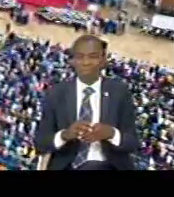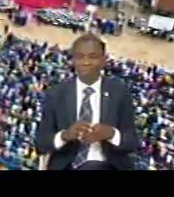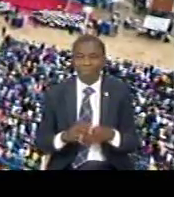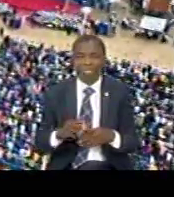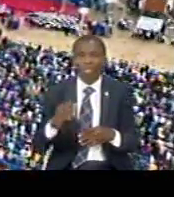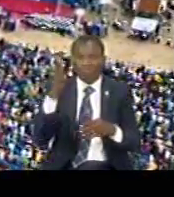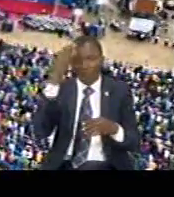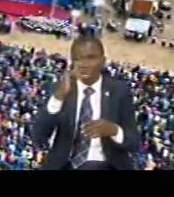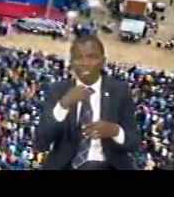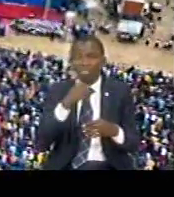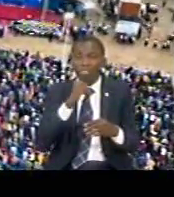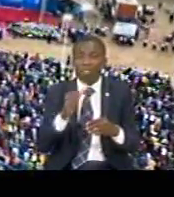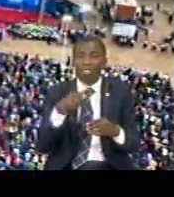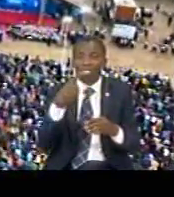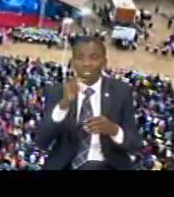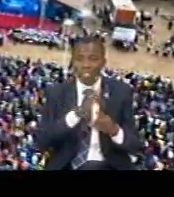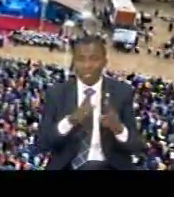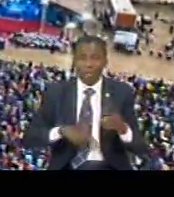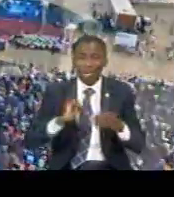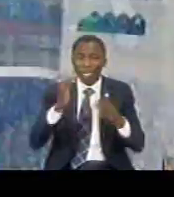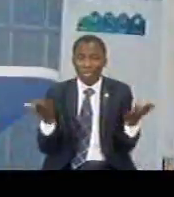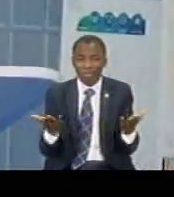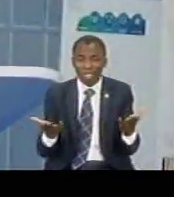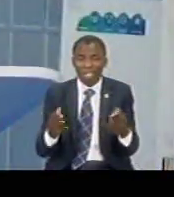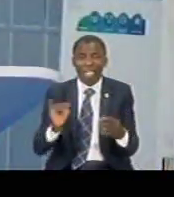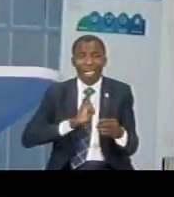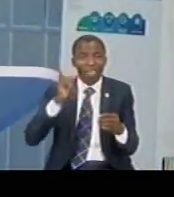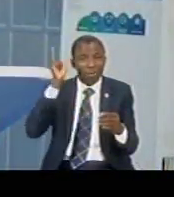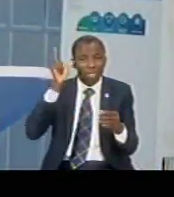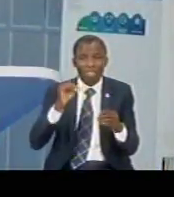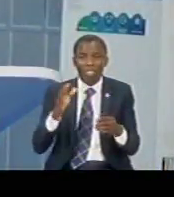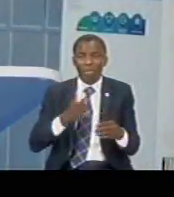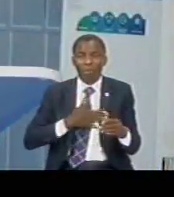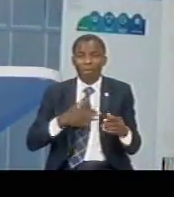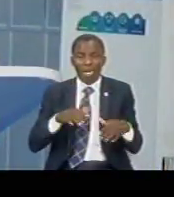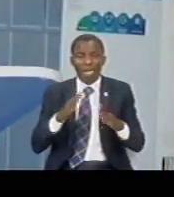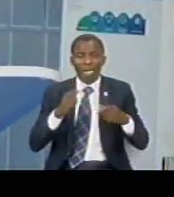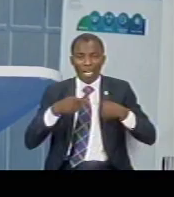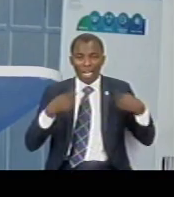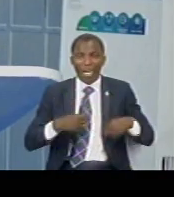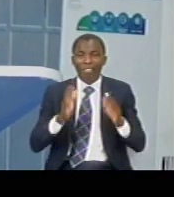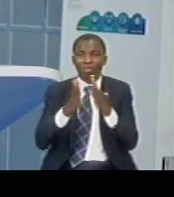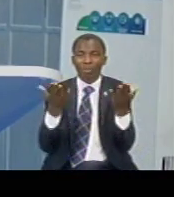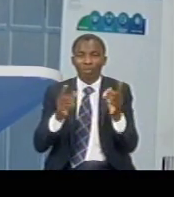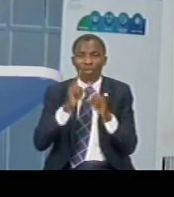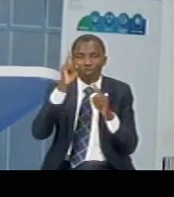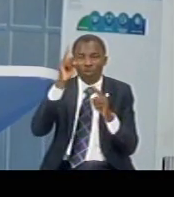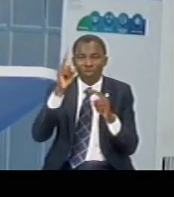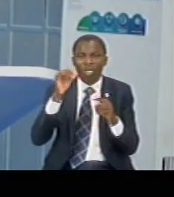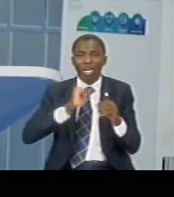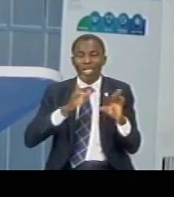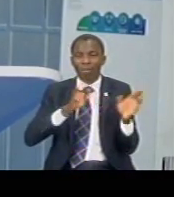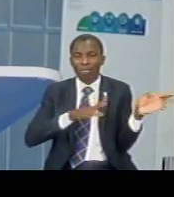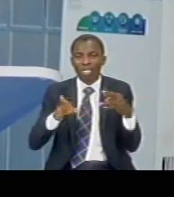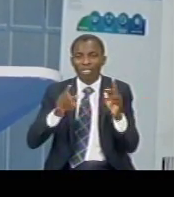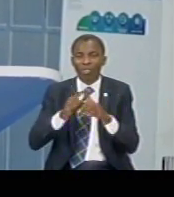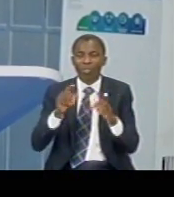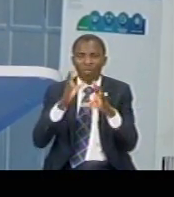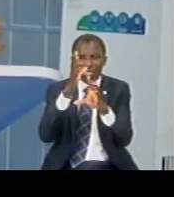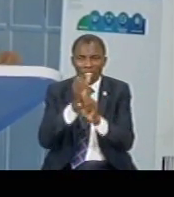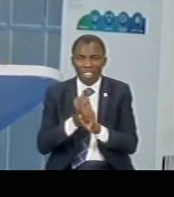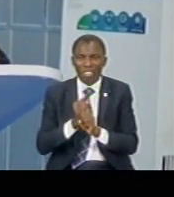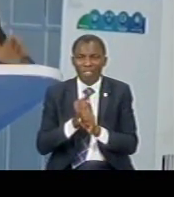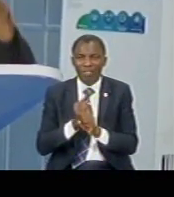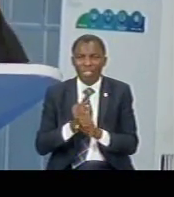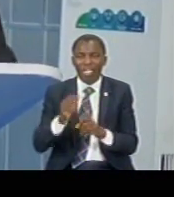already connected. And I'm already listening. My hearts are open unto you. And I'm ready to receive. I'm not settling